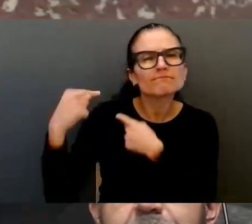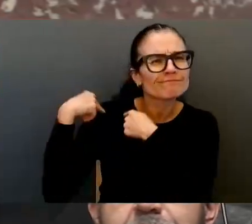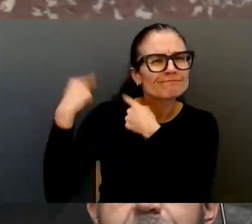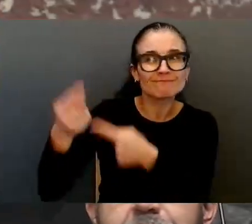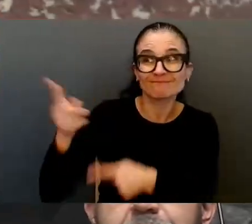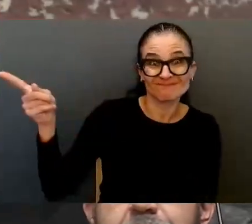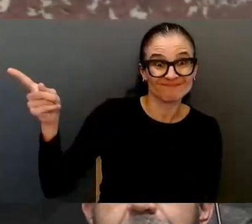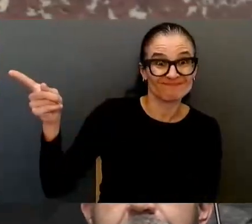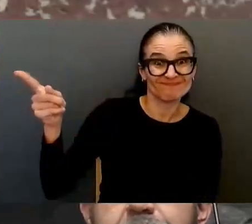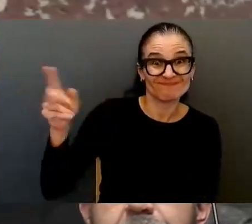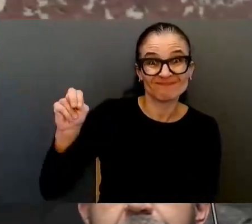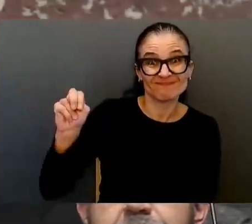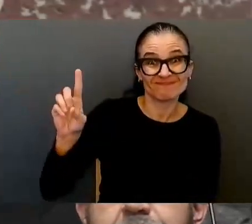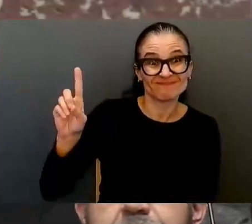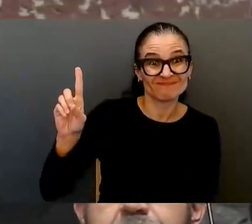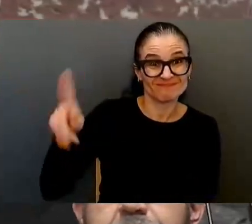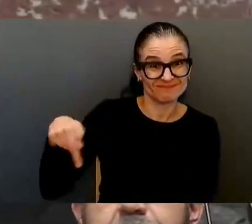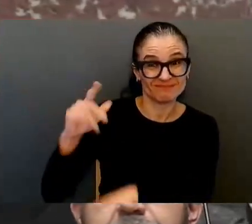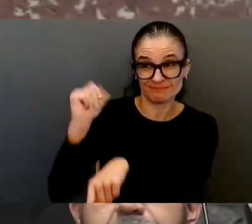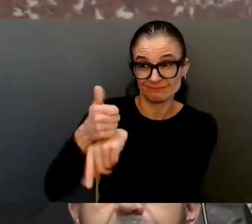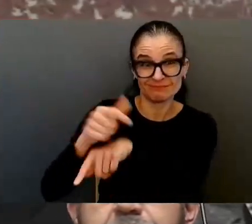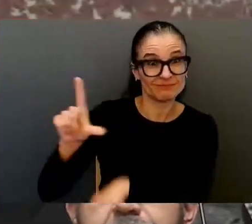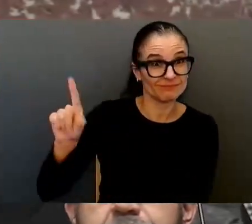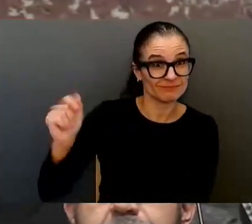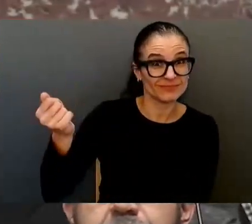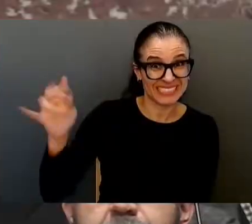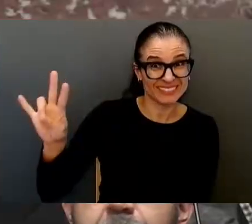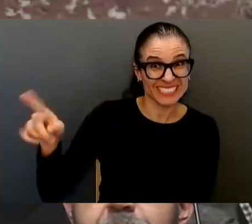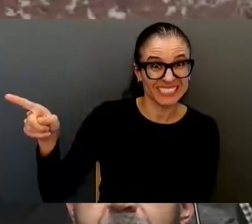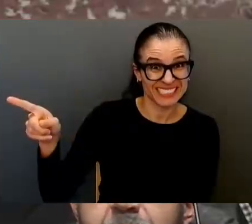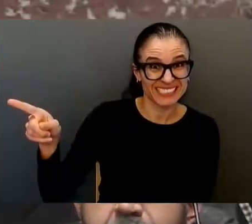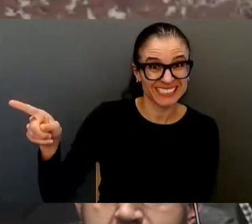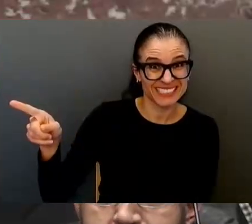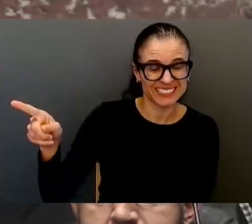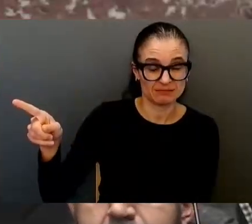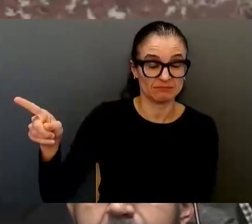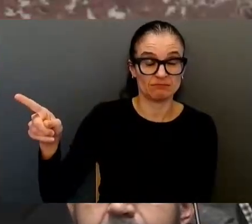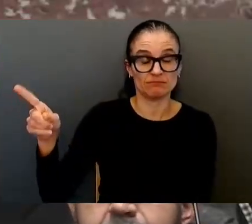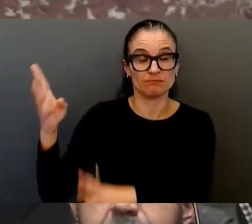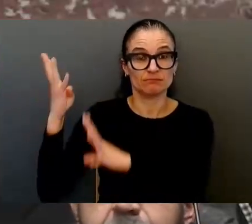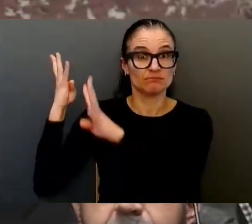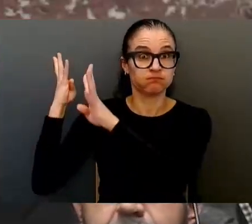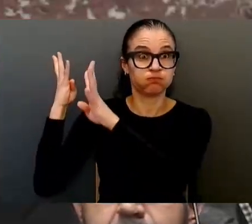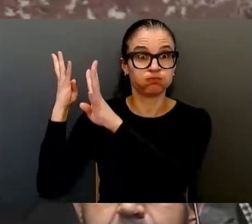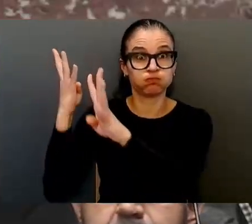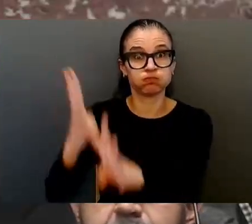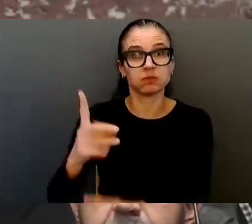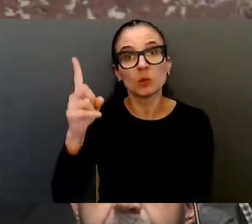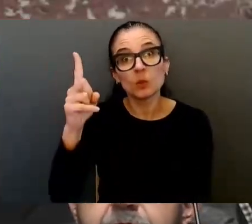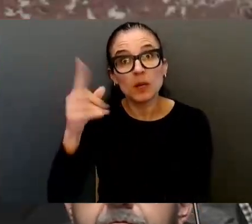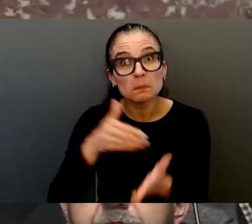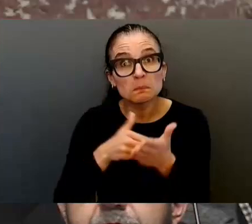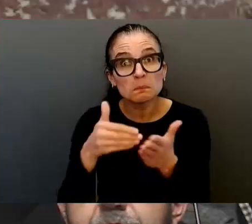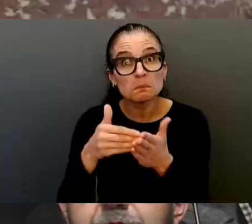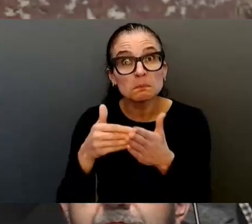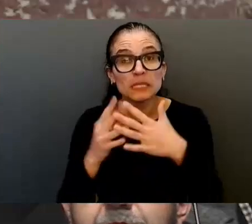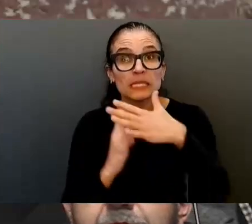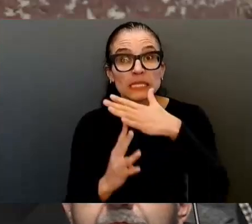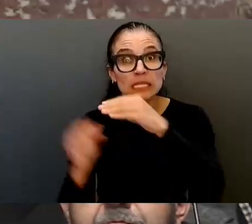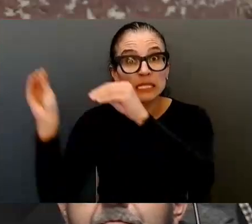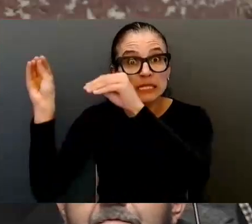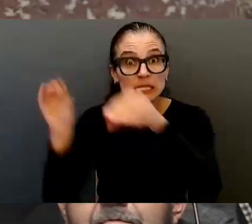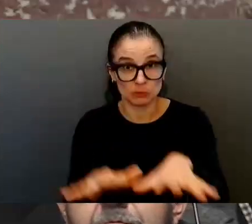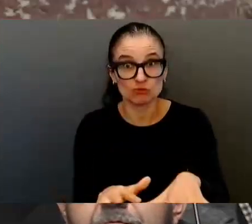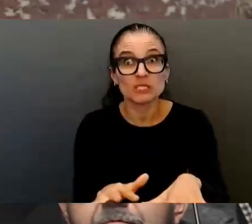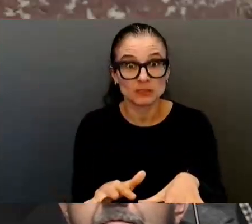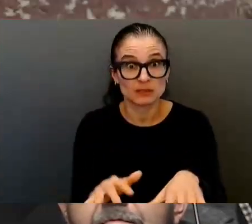2017, it has flooded 1 million immigrants into British Columbia. The excess population has driven wages of